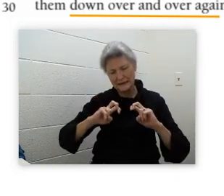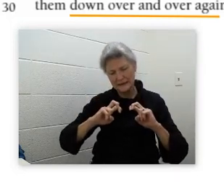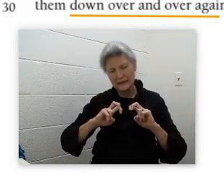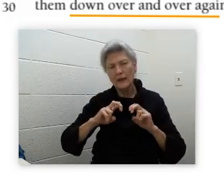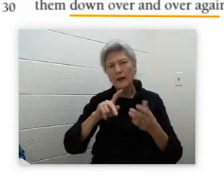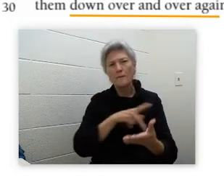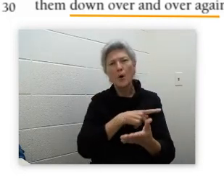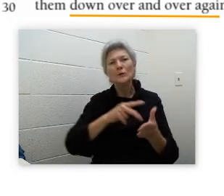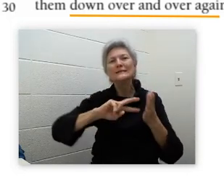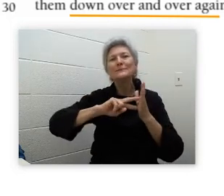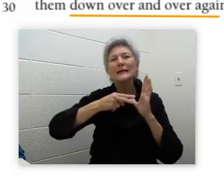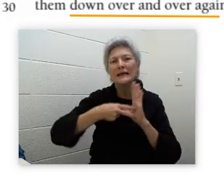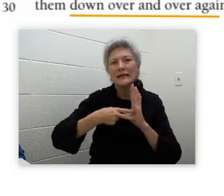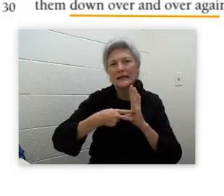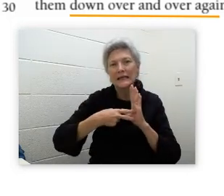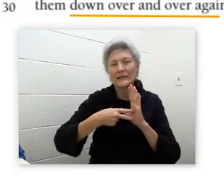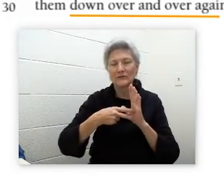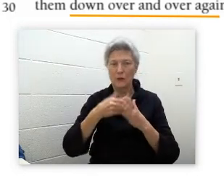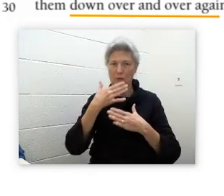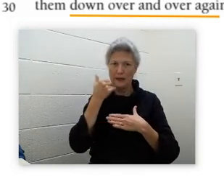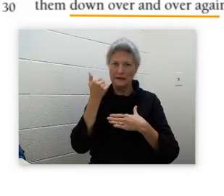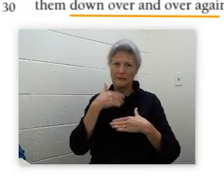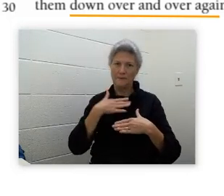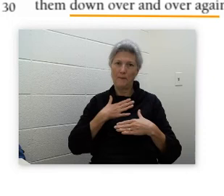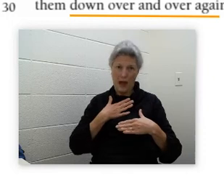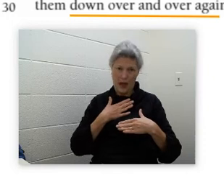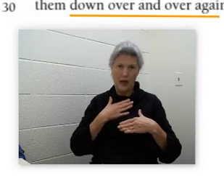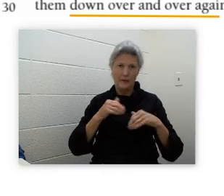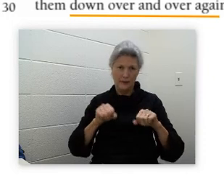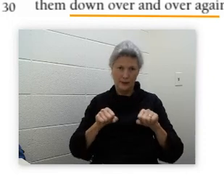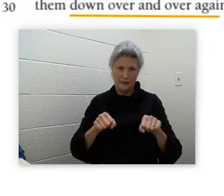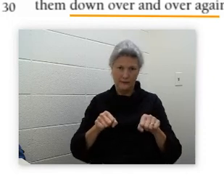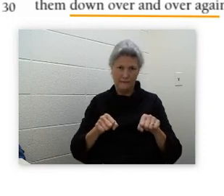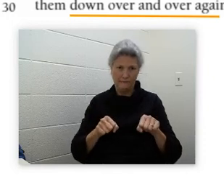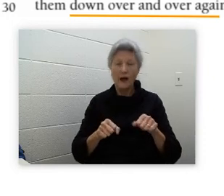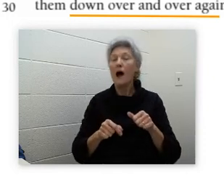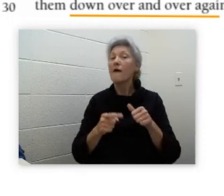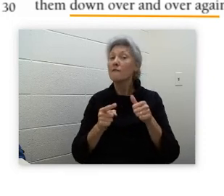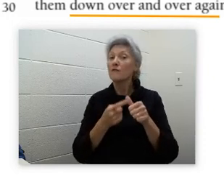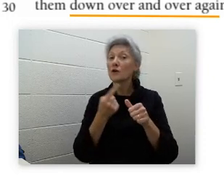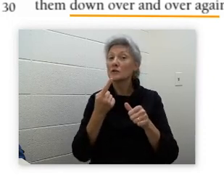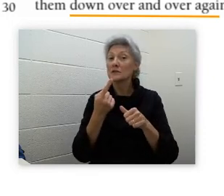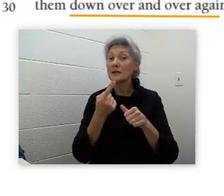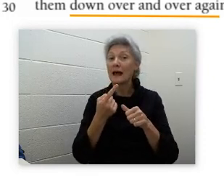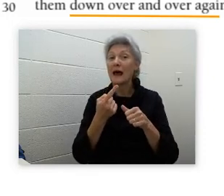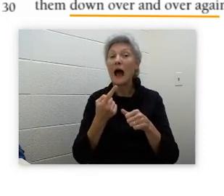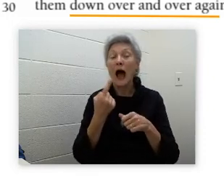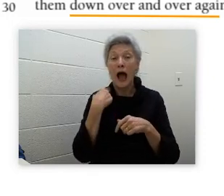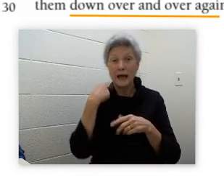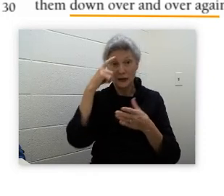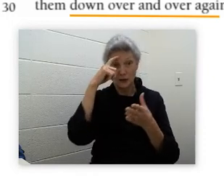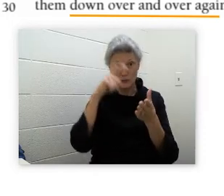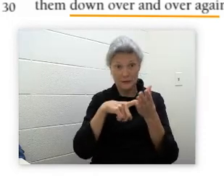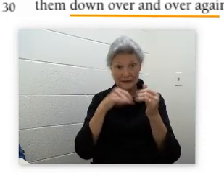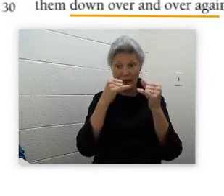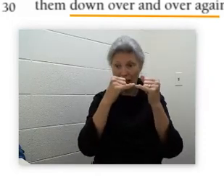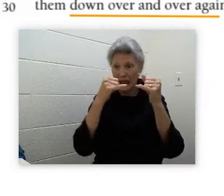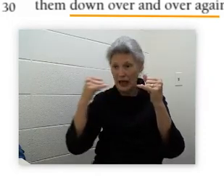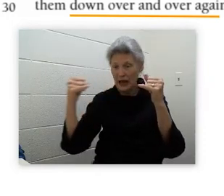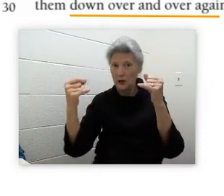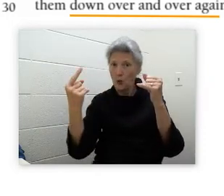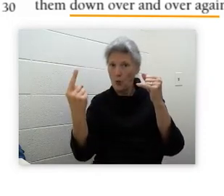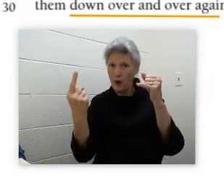ability. So one thing I first noticed in line 1 was that the poet mentions